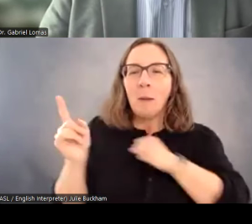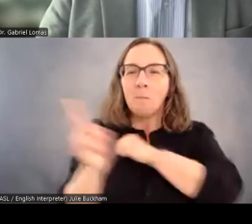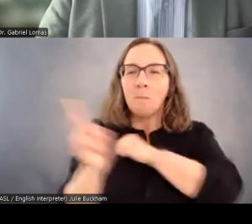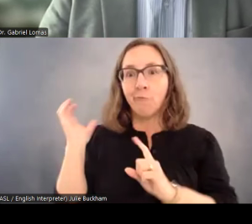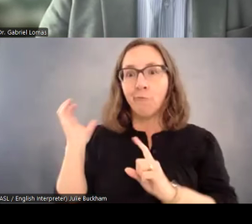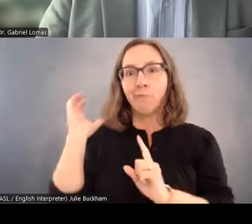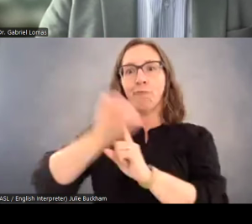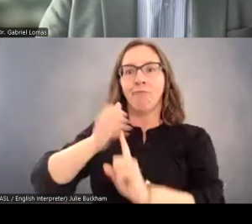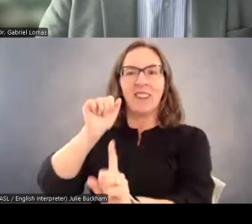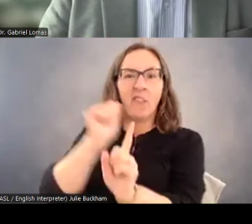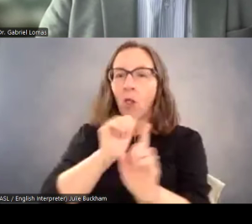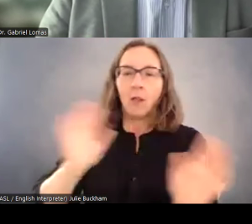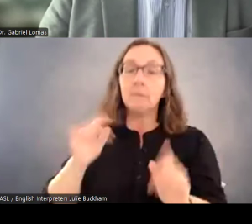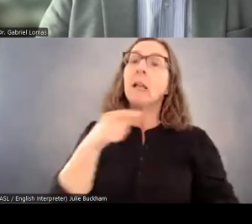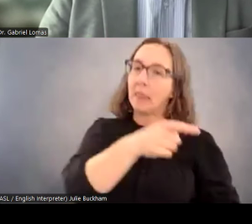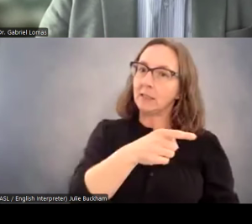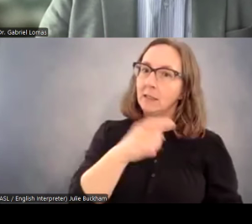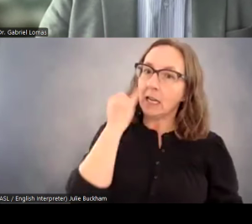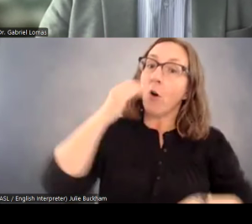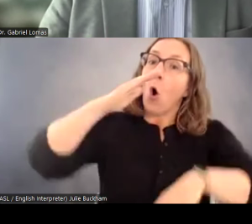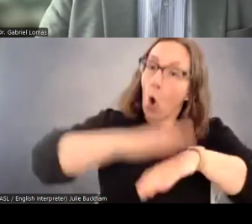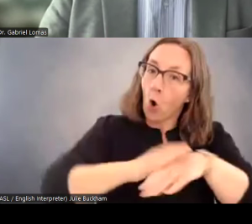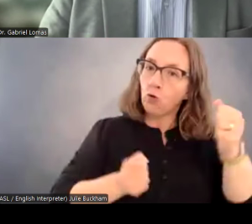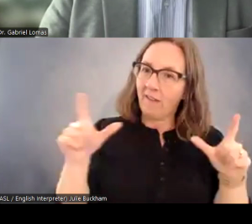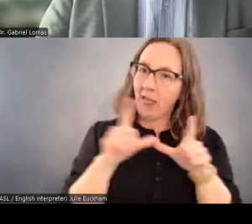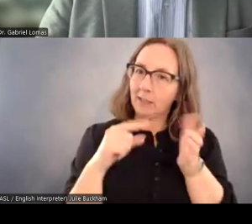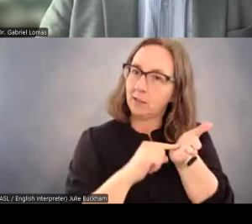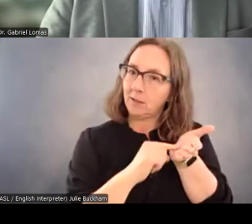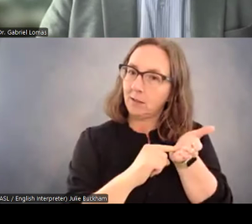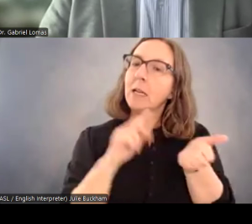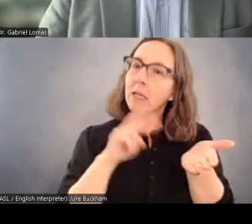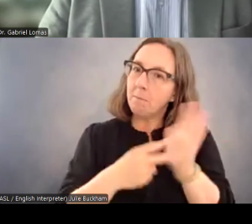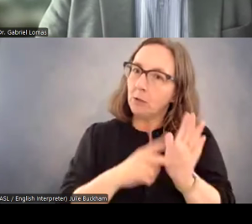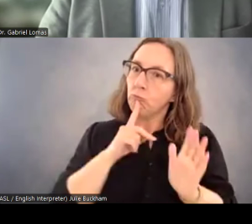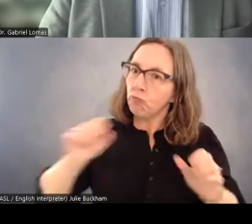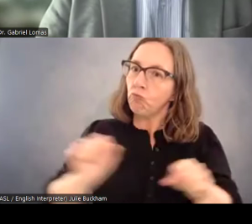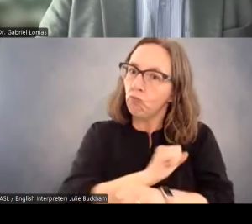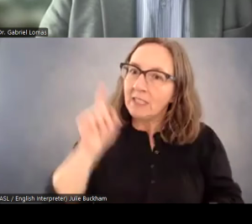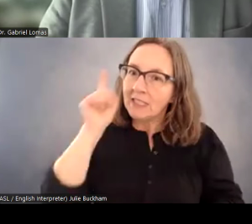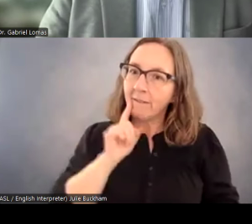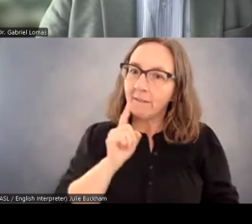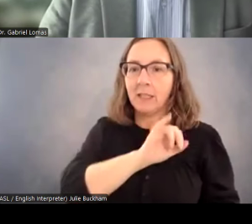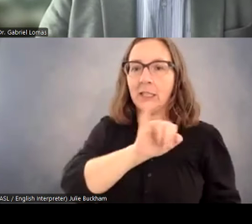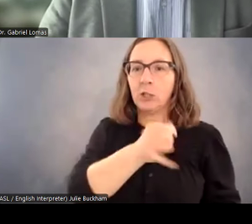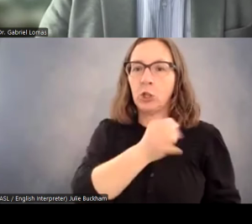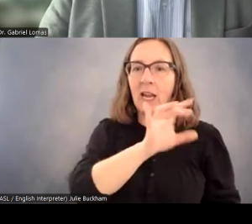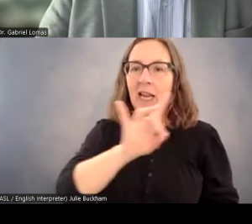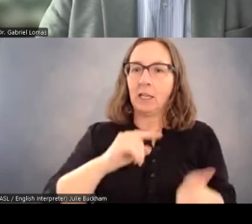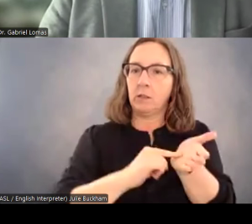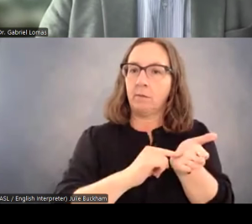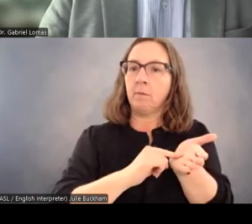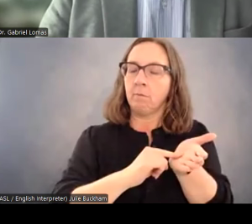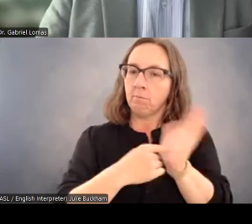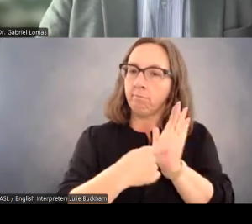the police officer can ensure that, yes, this person is actually deaf and they have the J88 distinction. Next